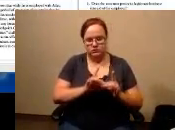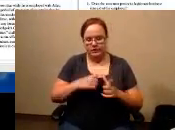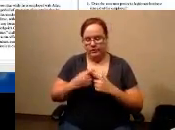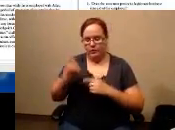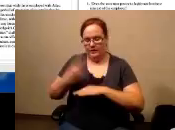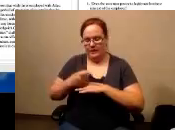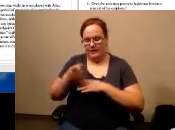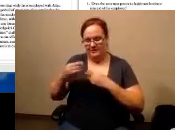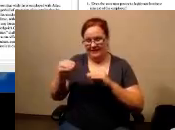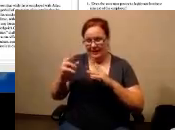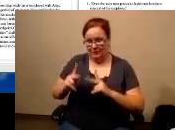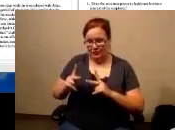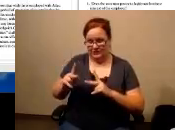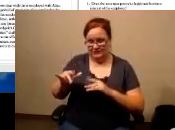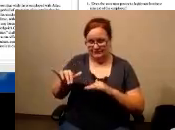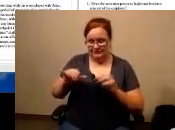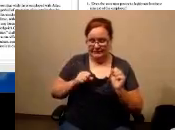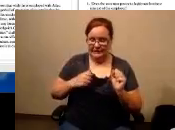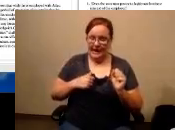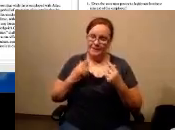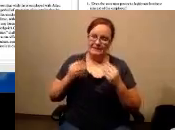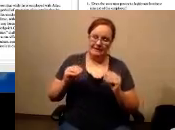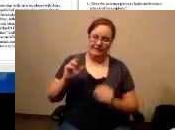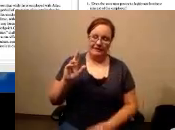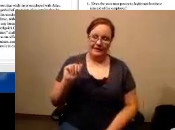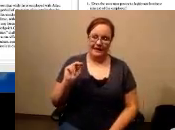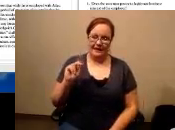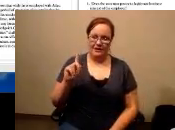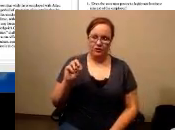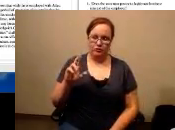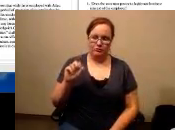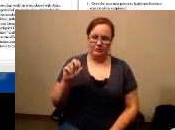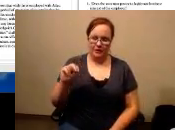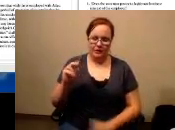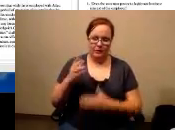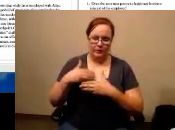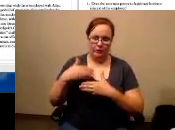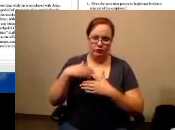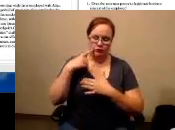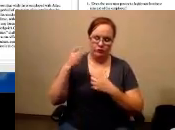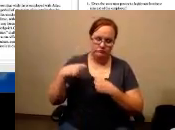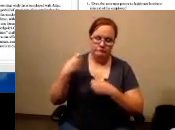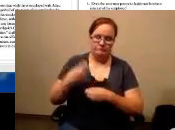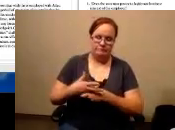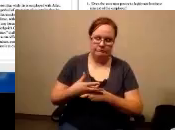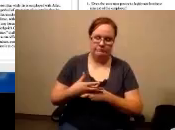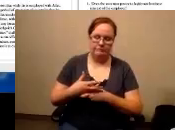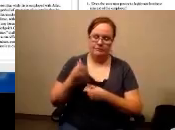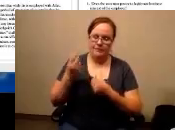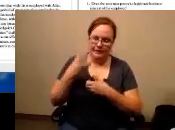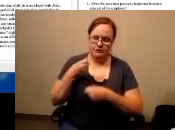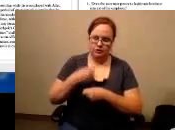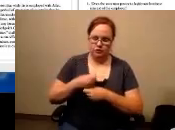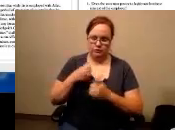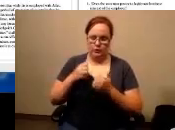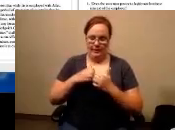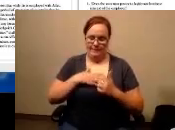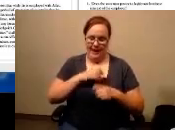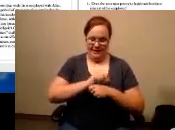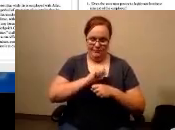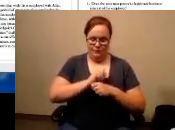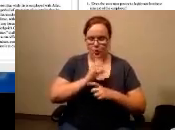says, I've been selling you Andersen windows, for years with my employer.